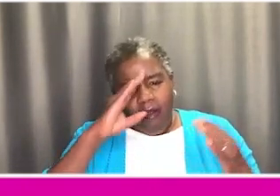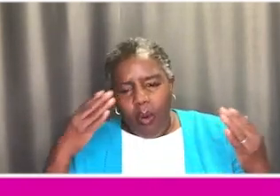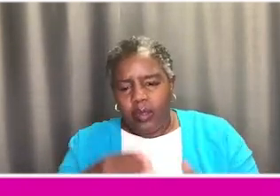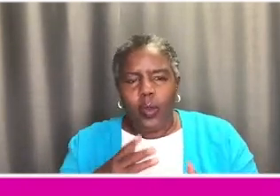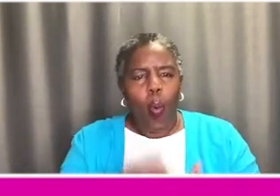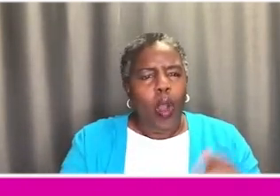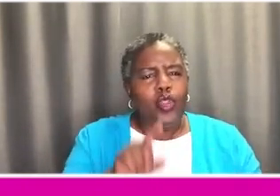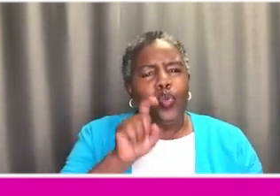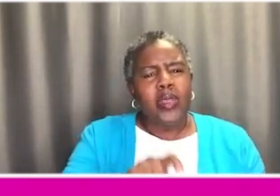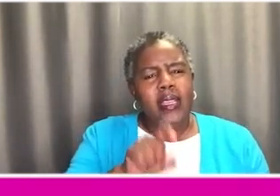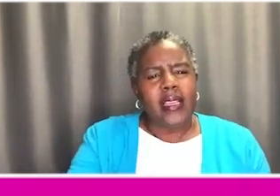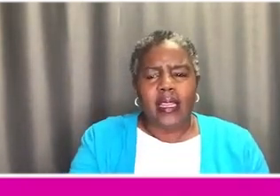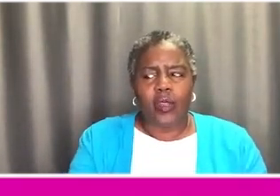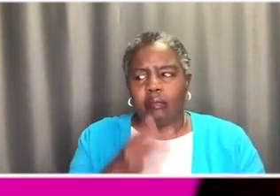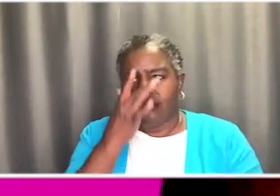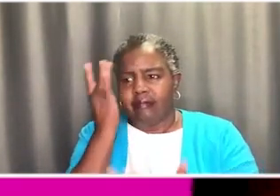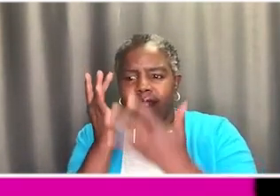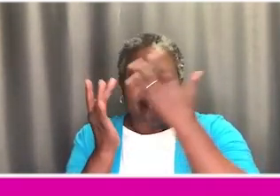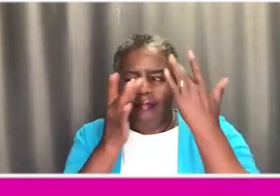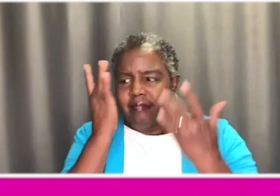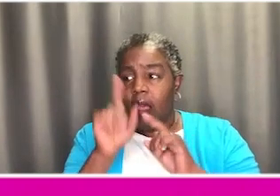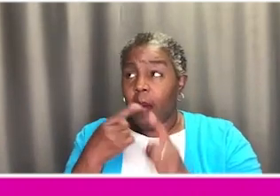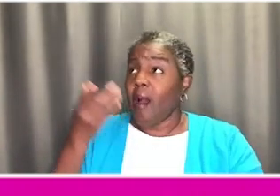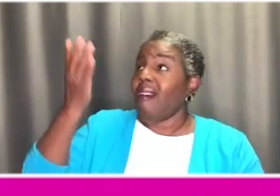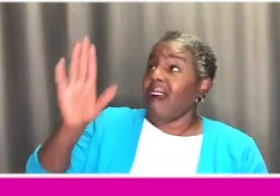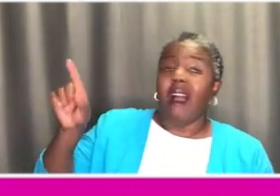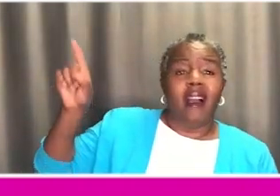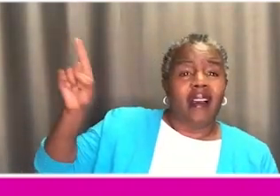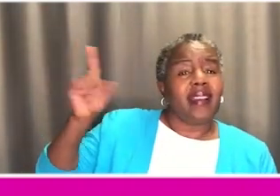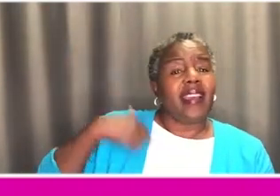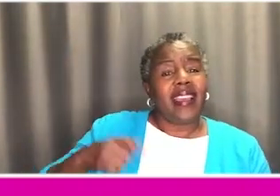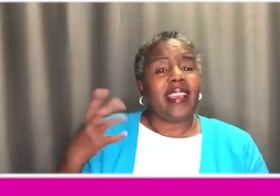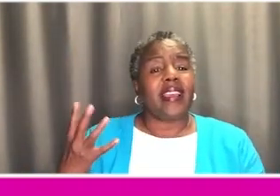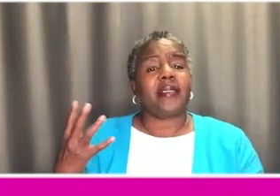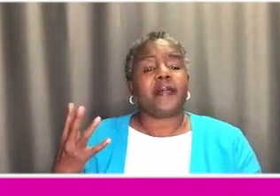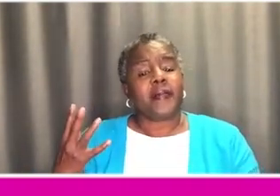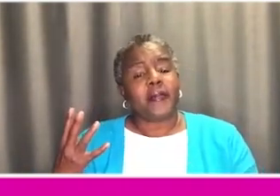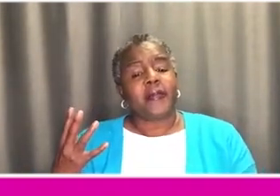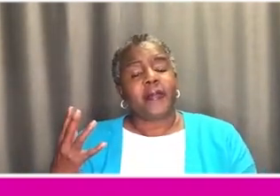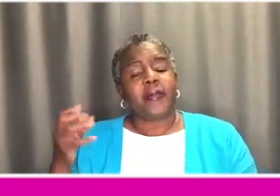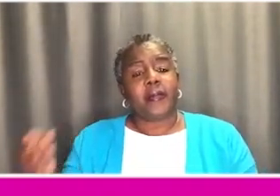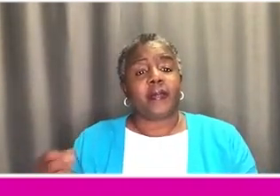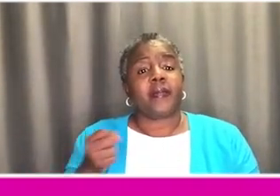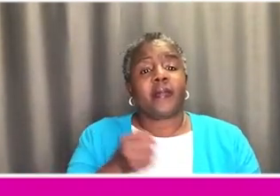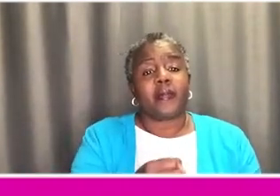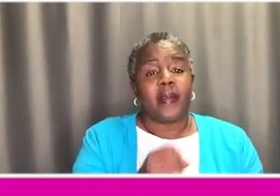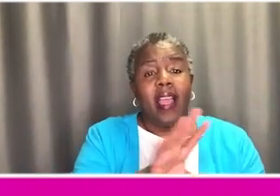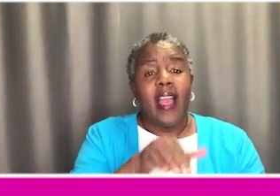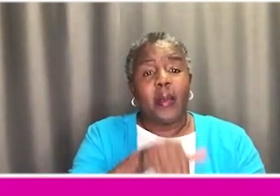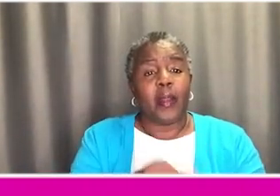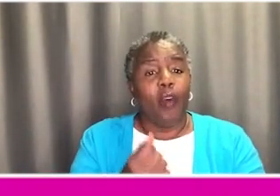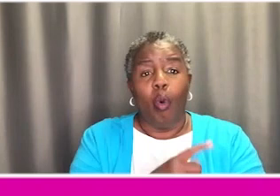your needs that you have forgotten about the God that he put you in the midst of